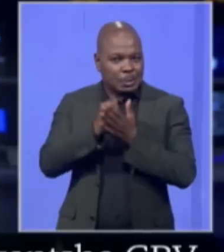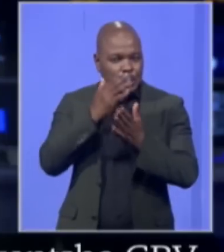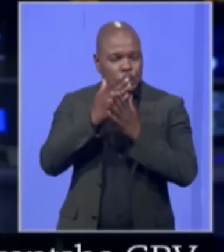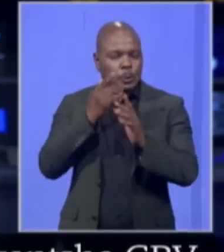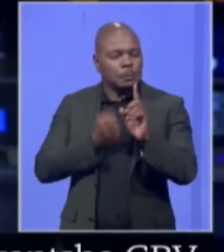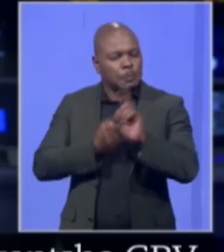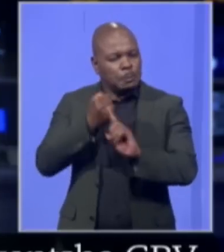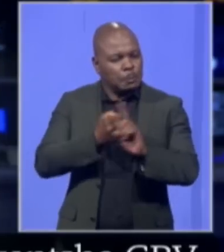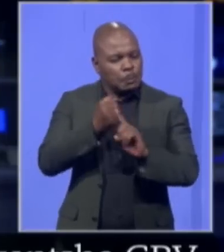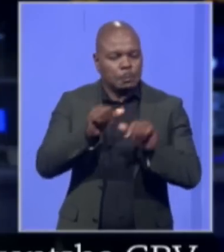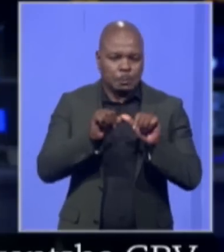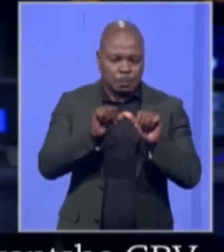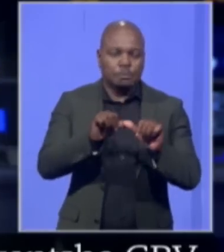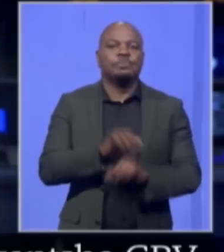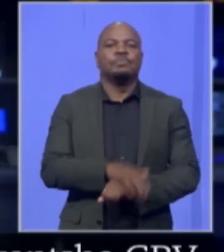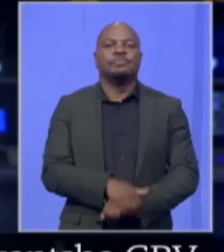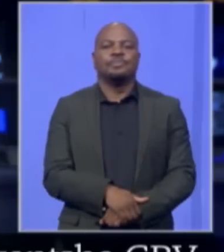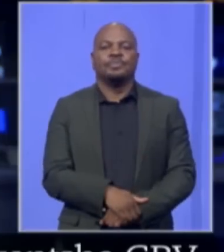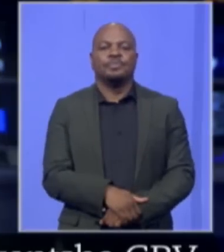ona pele.